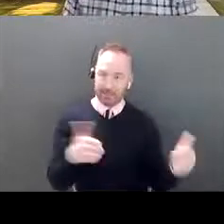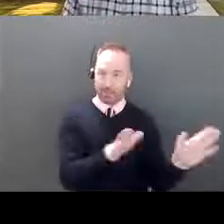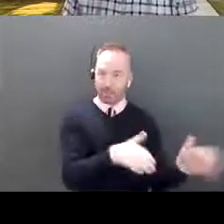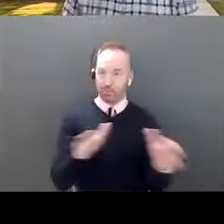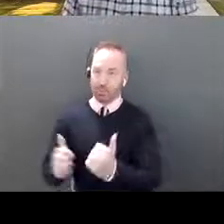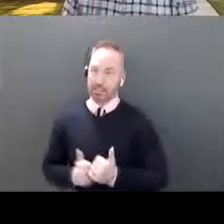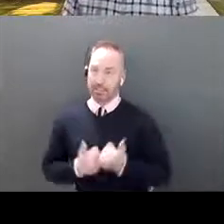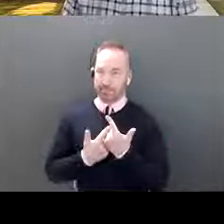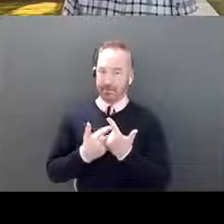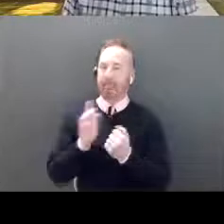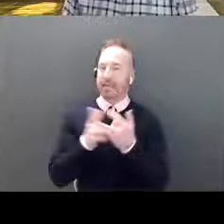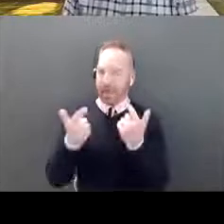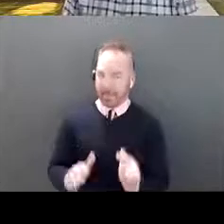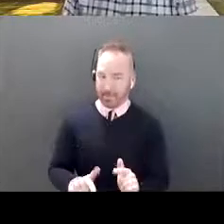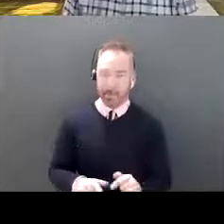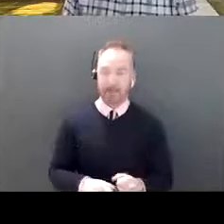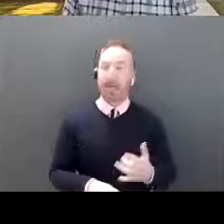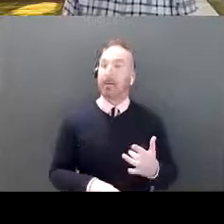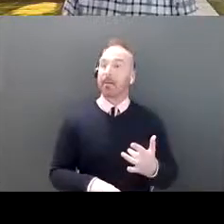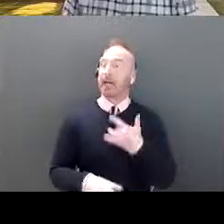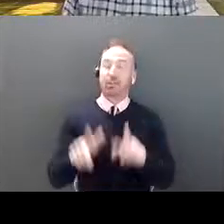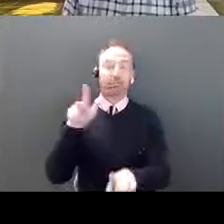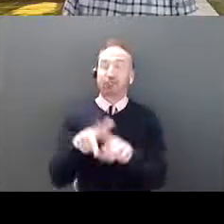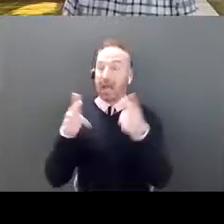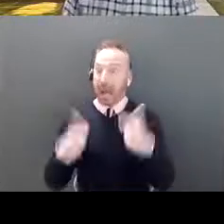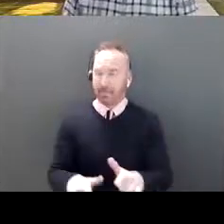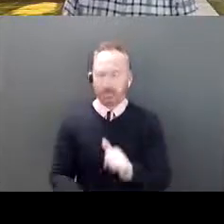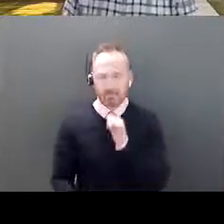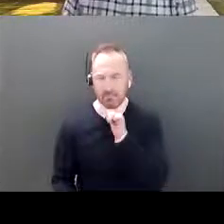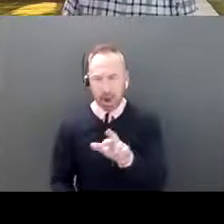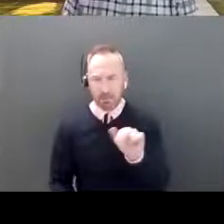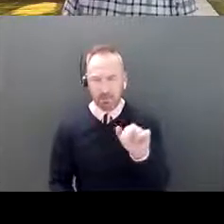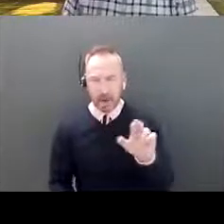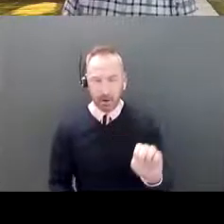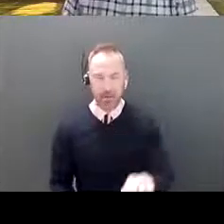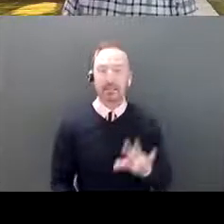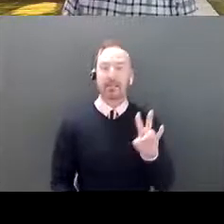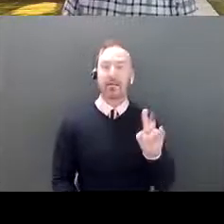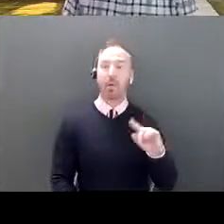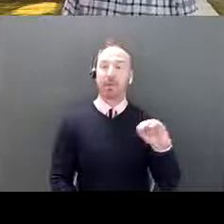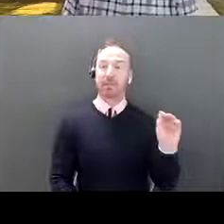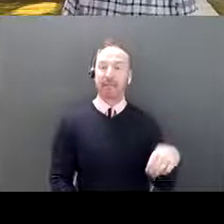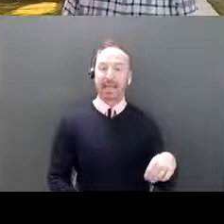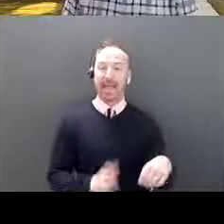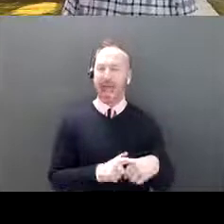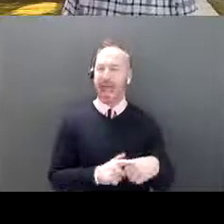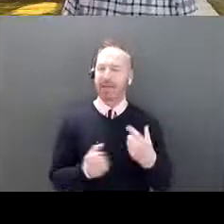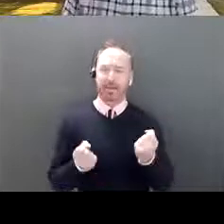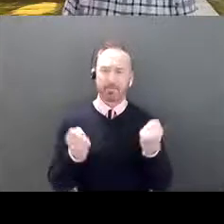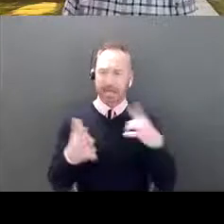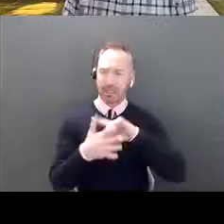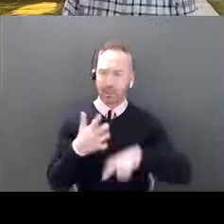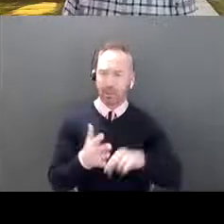blue. 71% have 7 or more risk factors known to friends, family, potentially